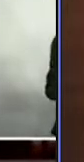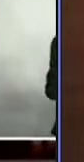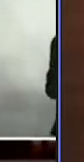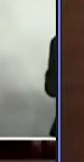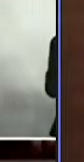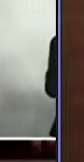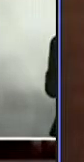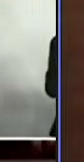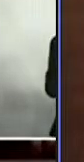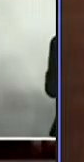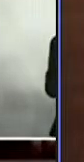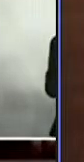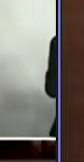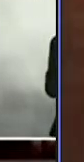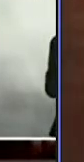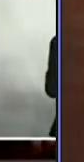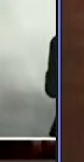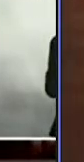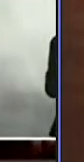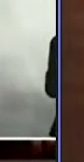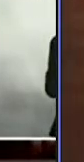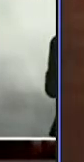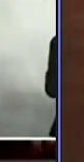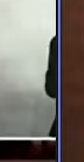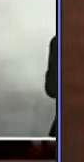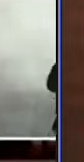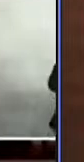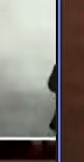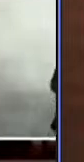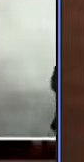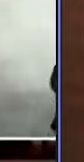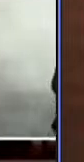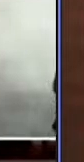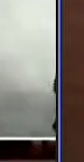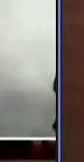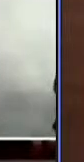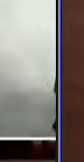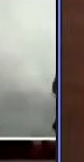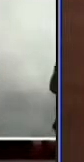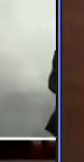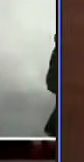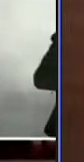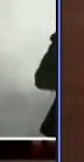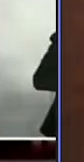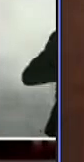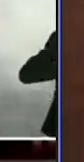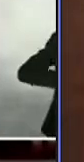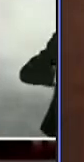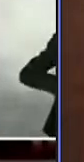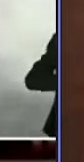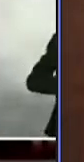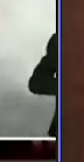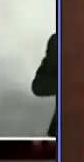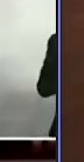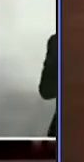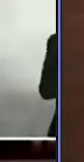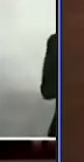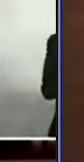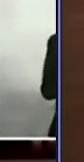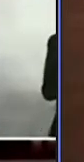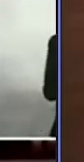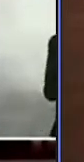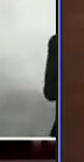the stakeholder engagement strategy that will ensure the implementation of the district operations model. Now, this might sound a little bit